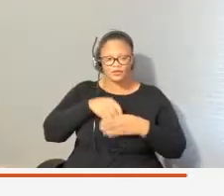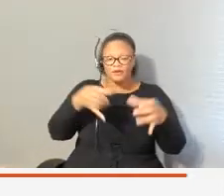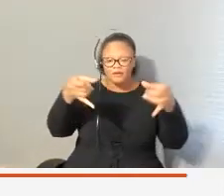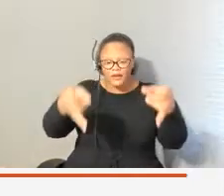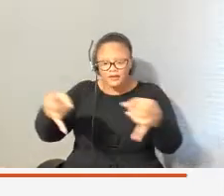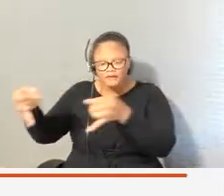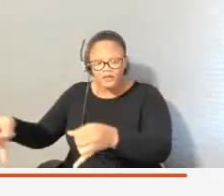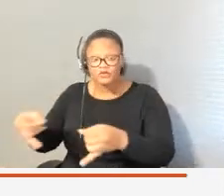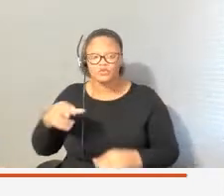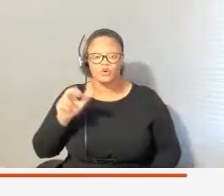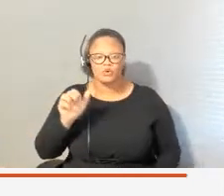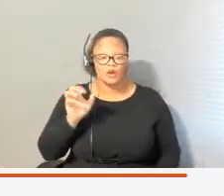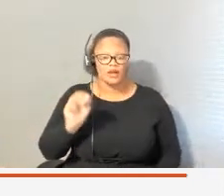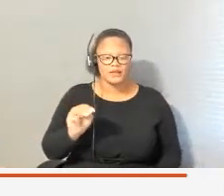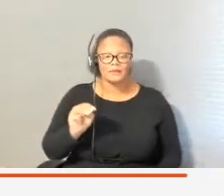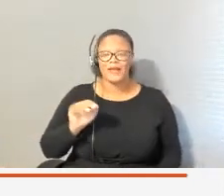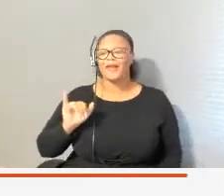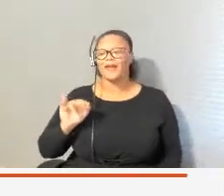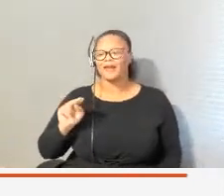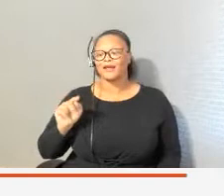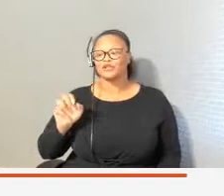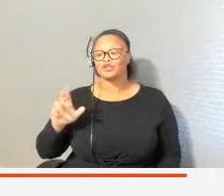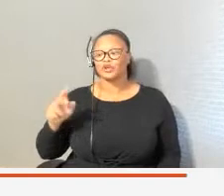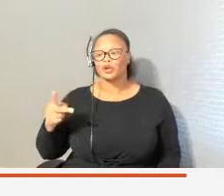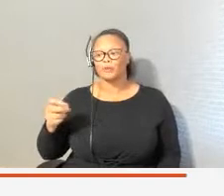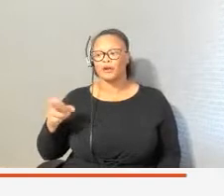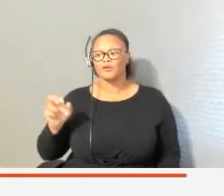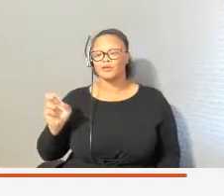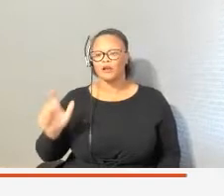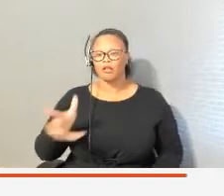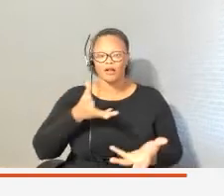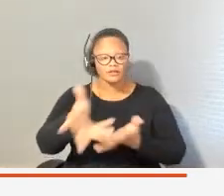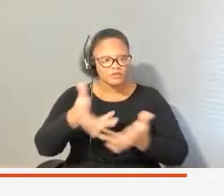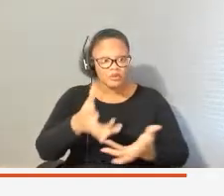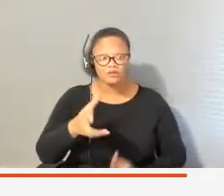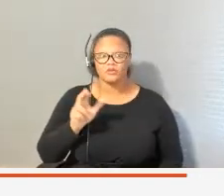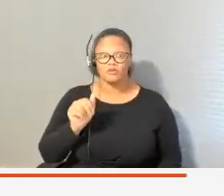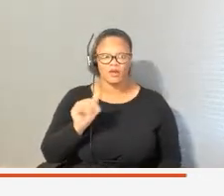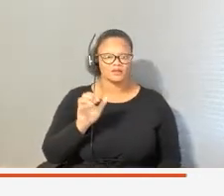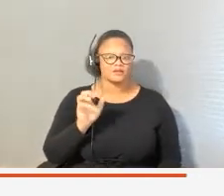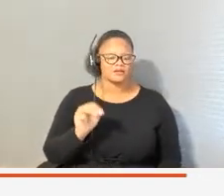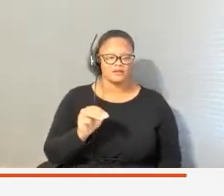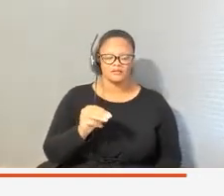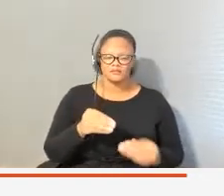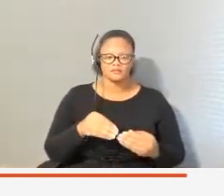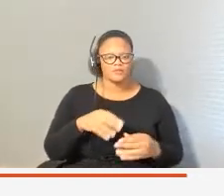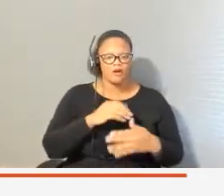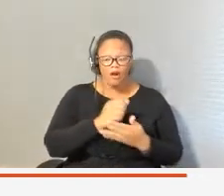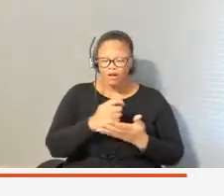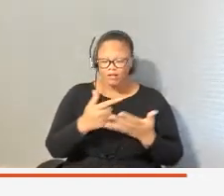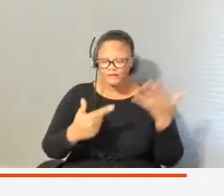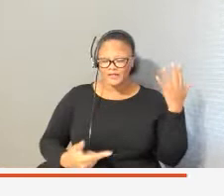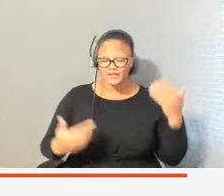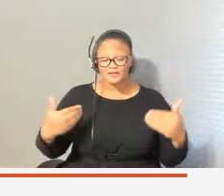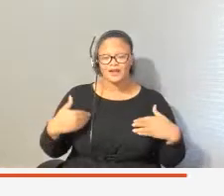and interpersonal racism. These all things have a hard impact on the